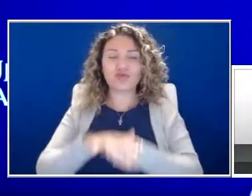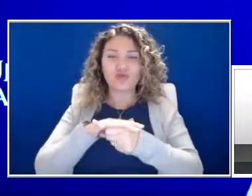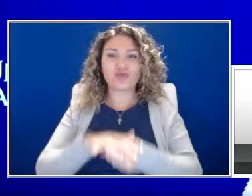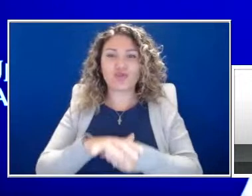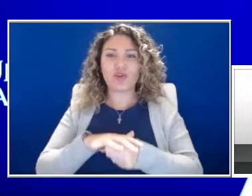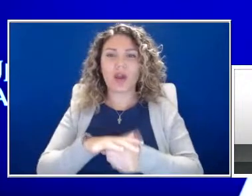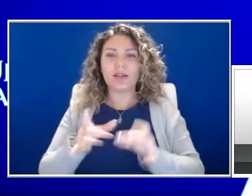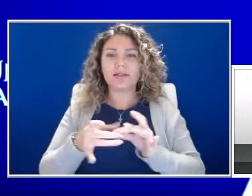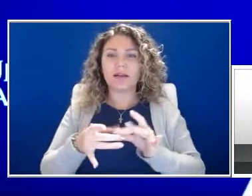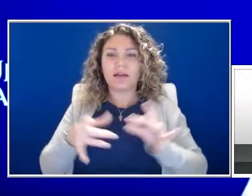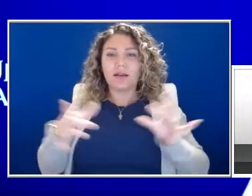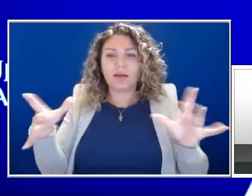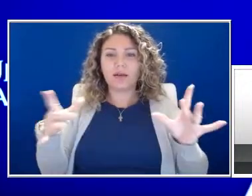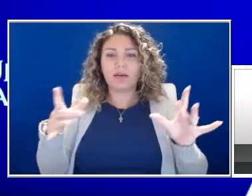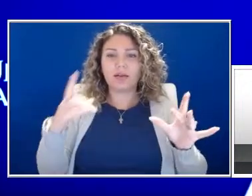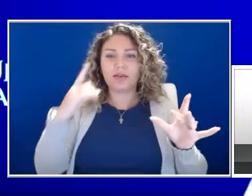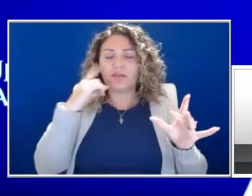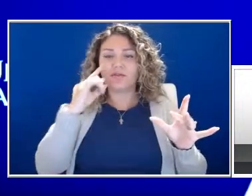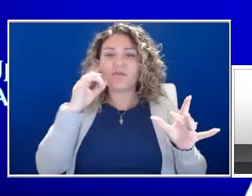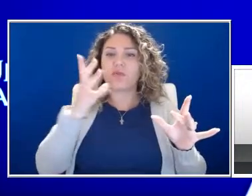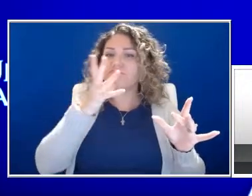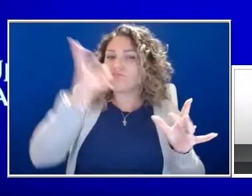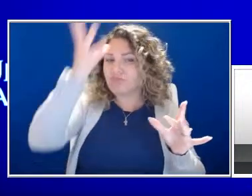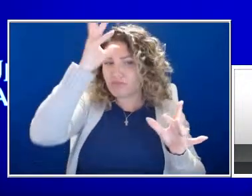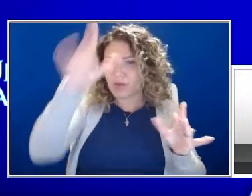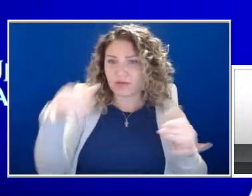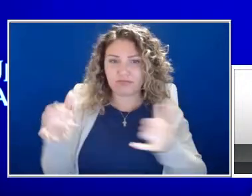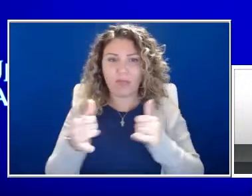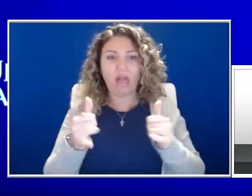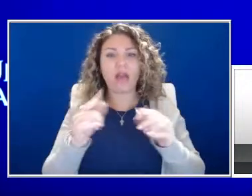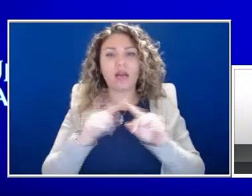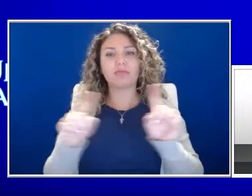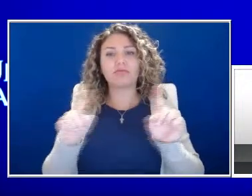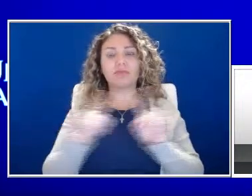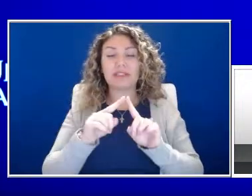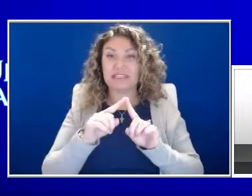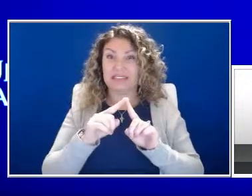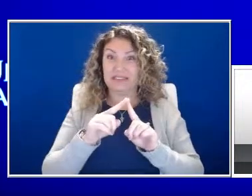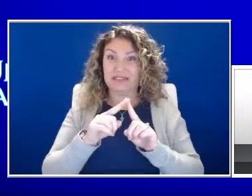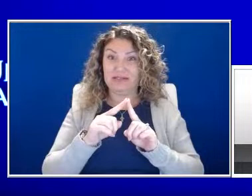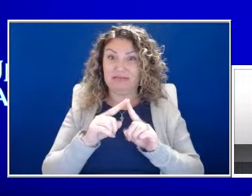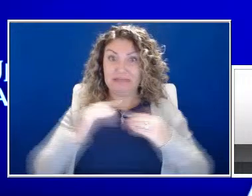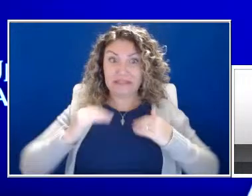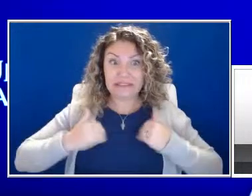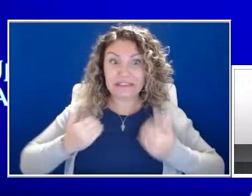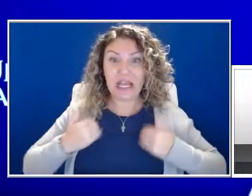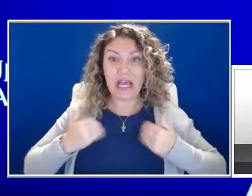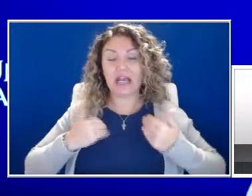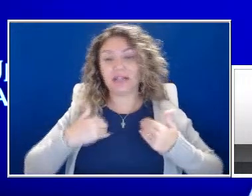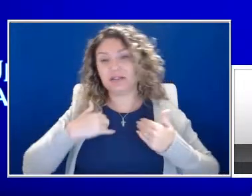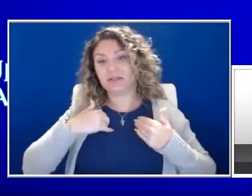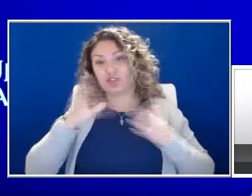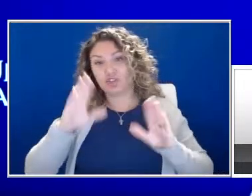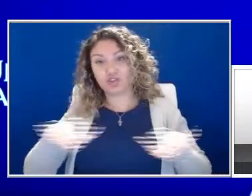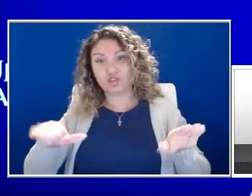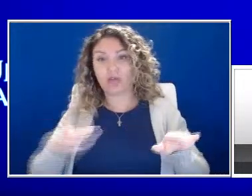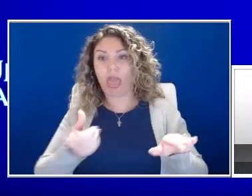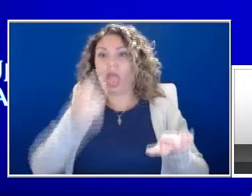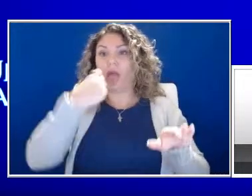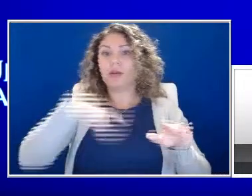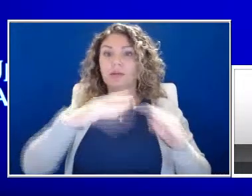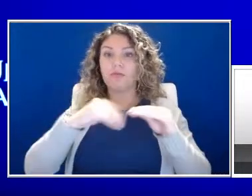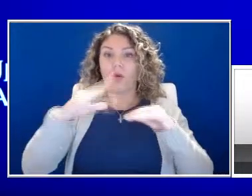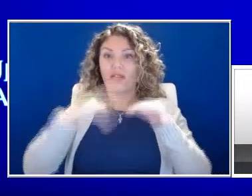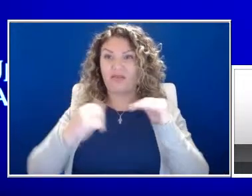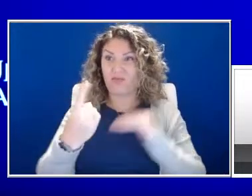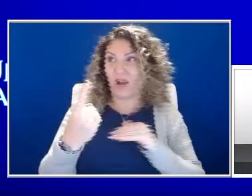desktop things for parents to play with. The problem is if children, especially small children, swallow more than one of those, they're strong enough that they